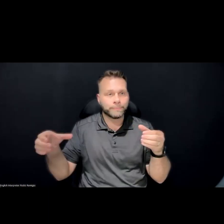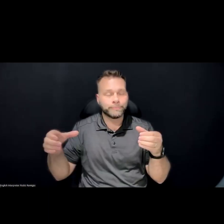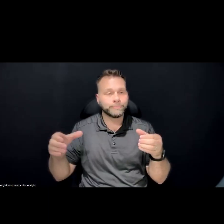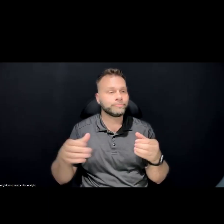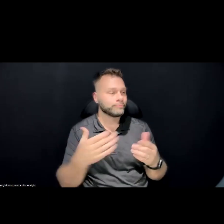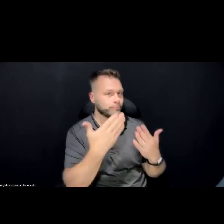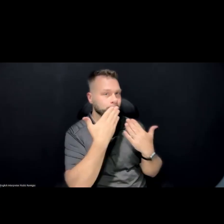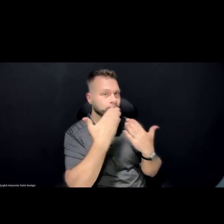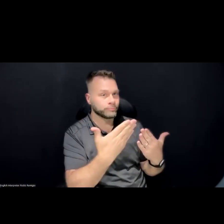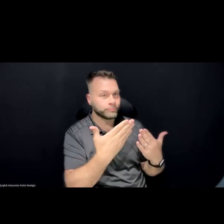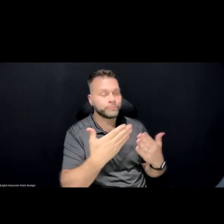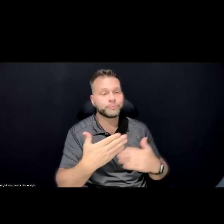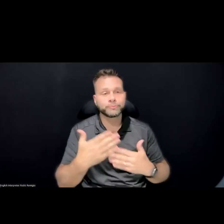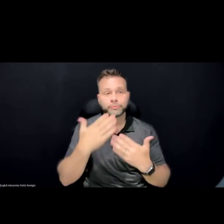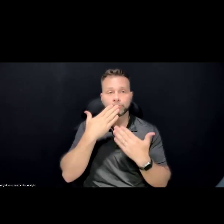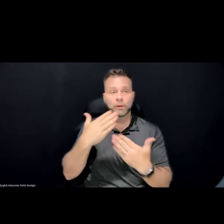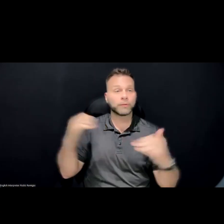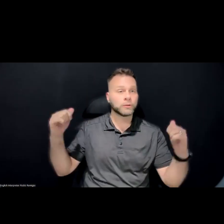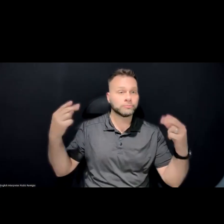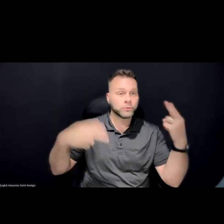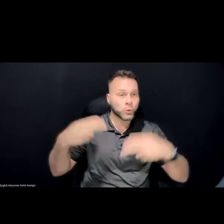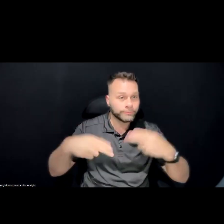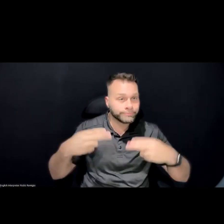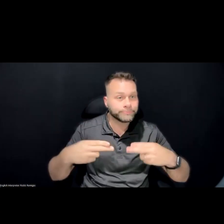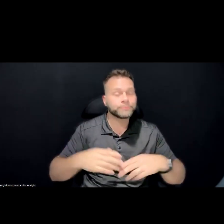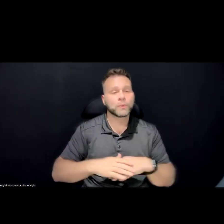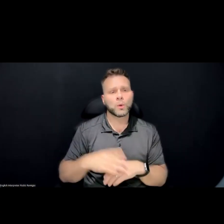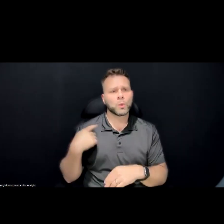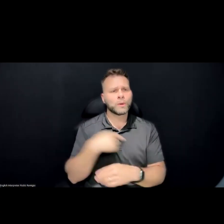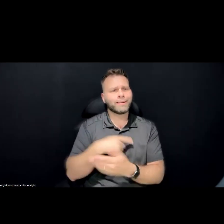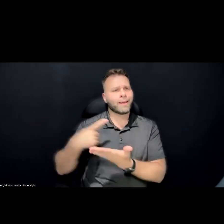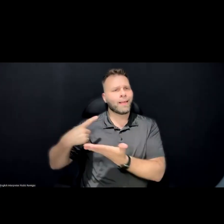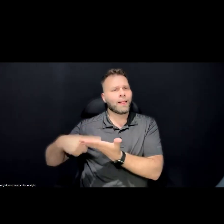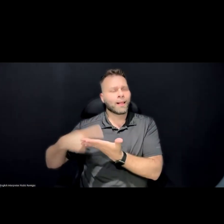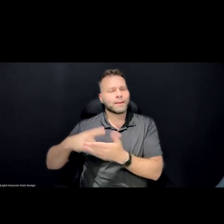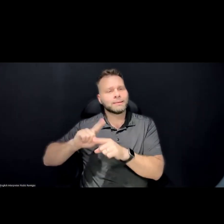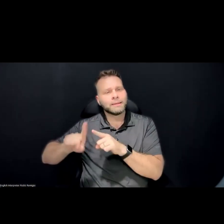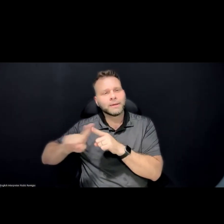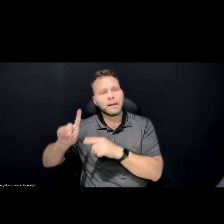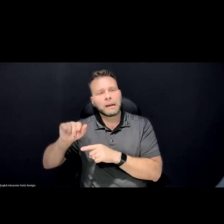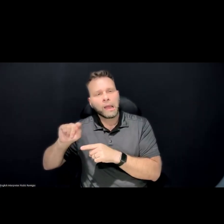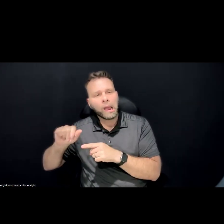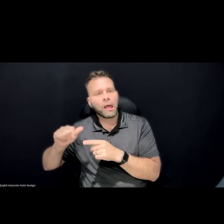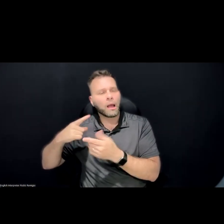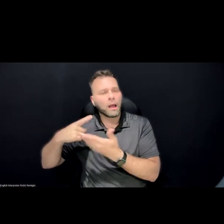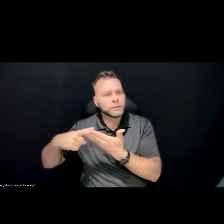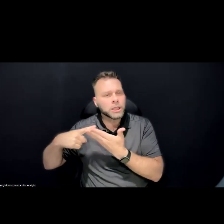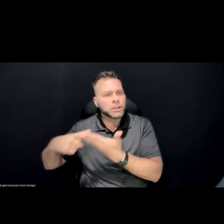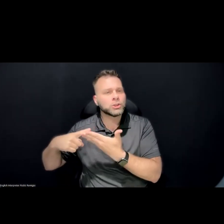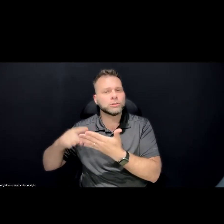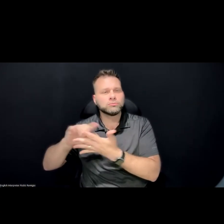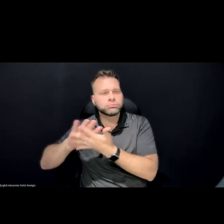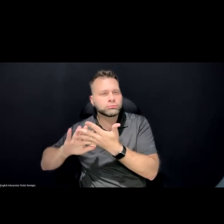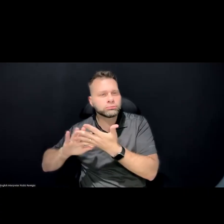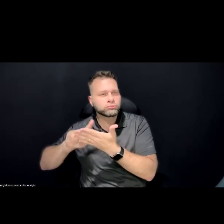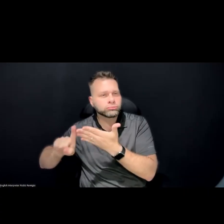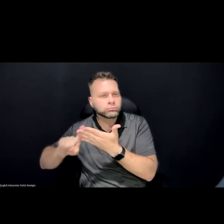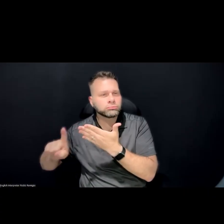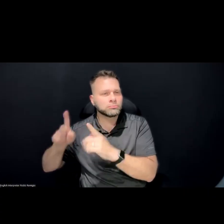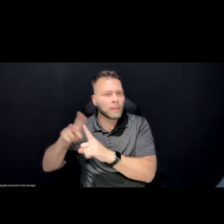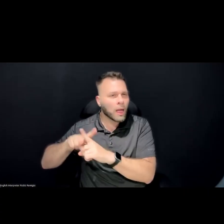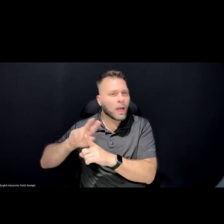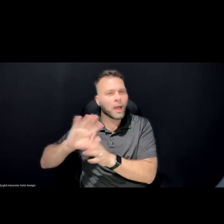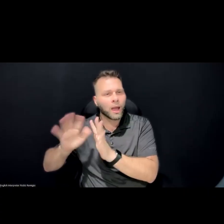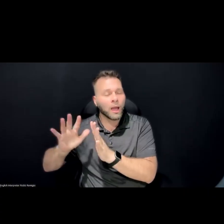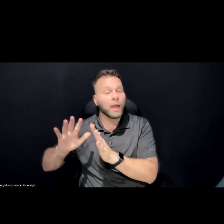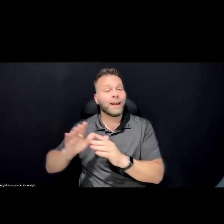those. And we talked about experiences of kind of exploratory and learning by data and conversations to kind of the way a digital campaign can